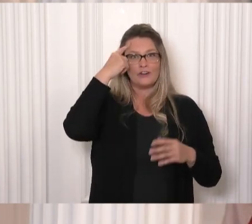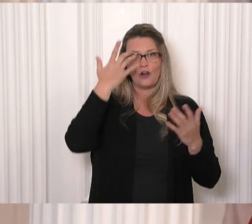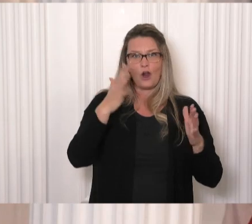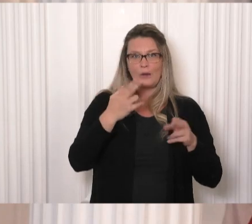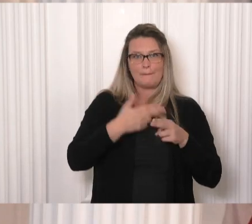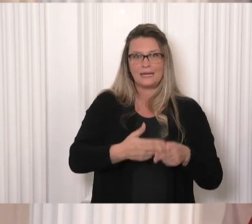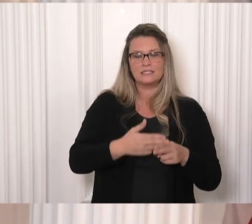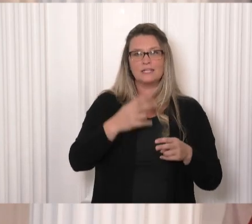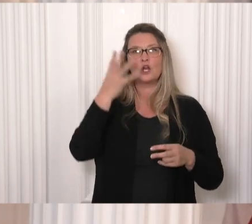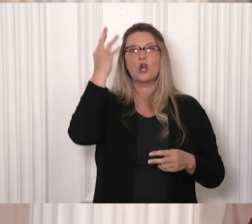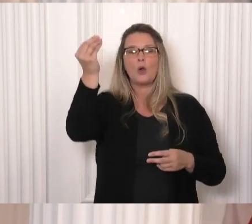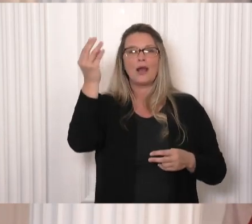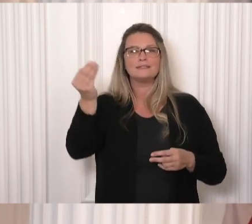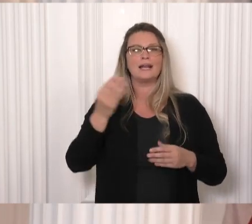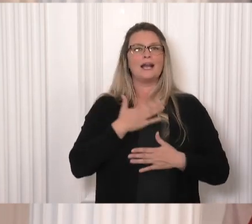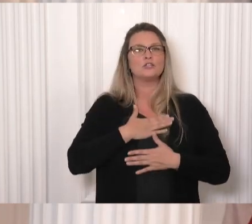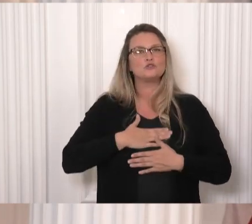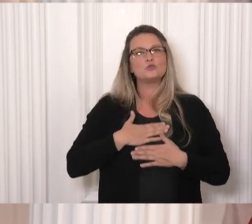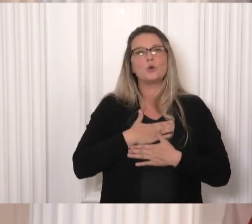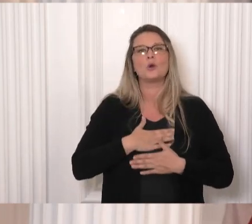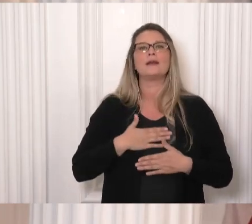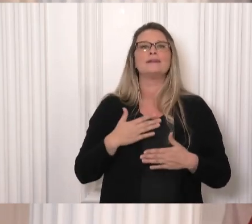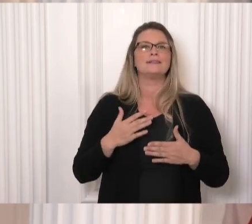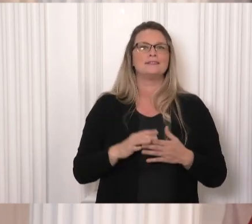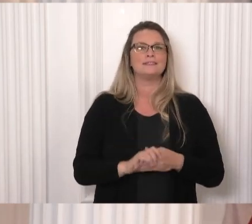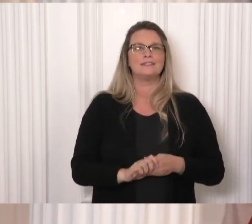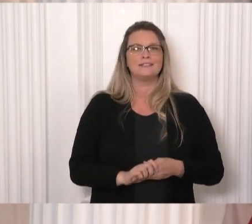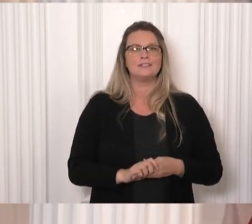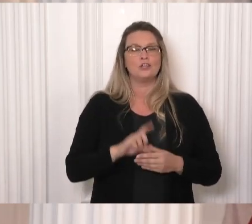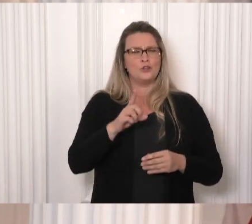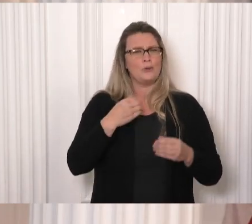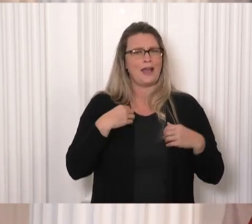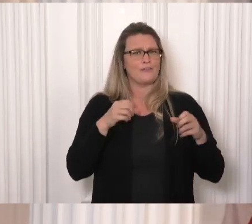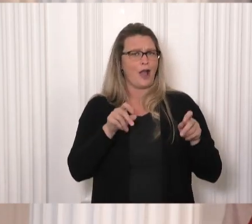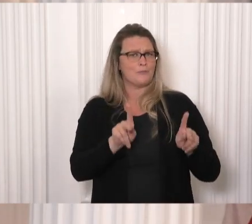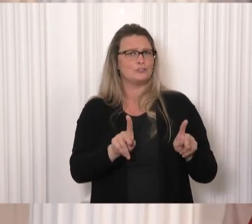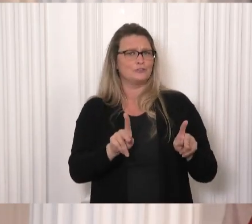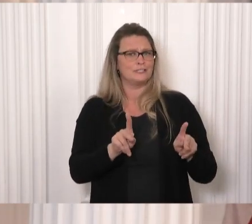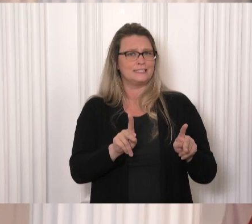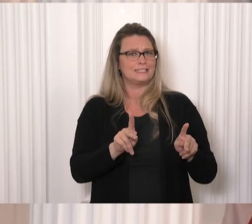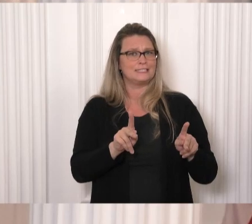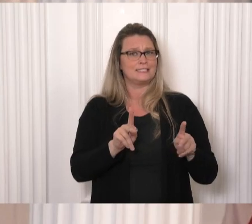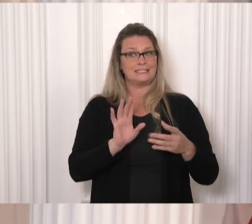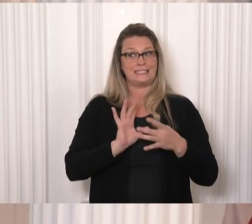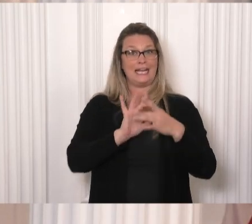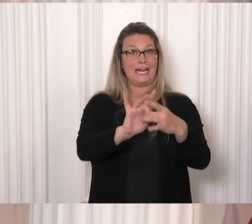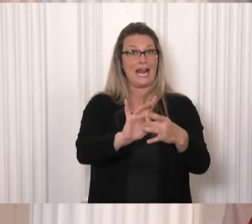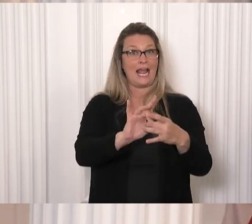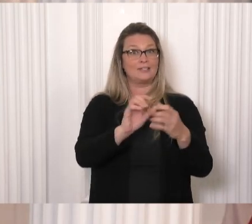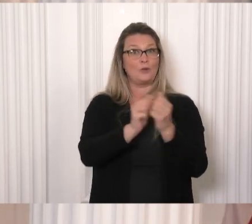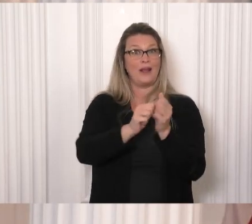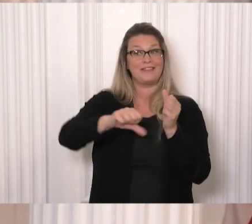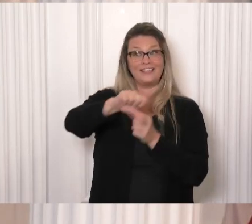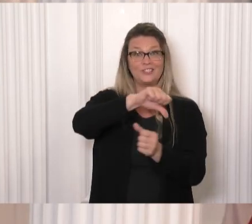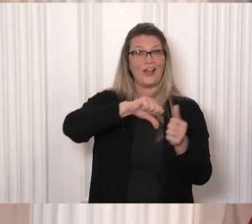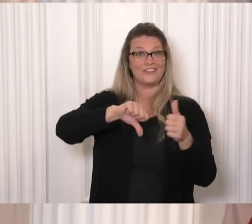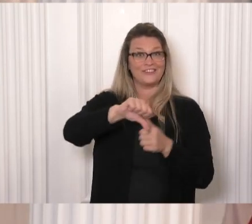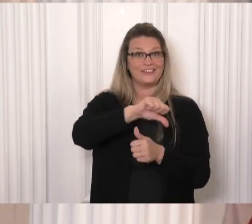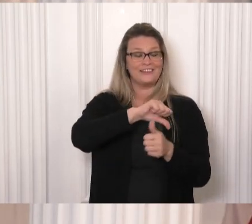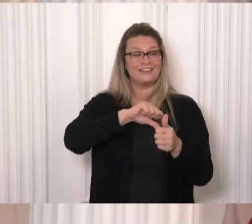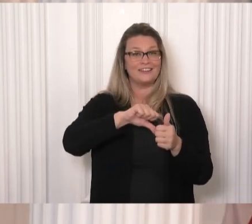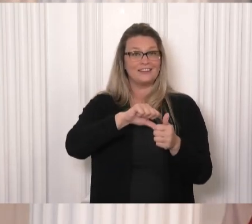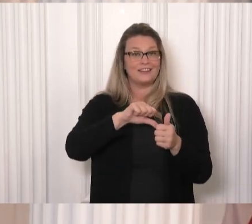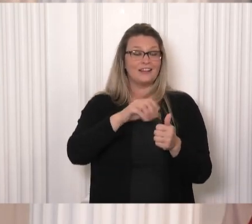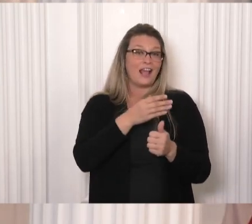being outside and enjoy, and you have the opportunity to really intentionally connect with each other